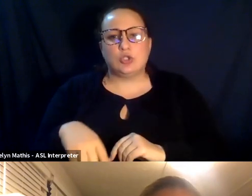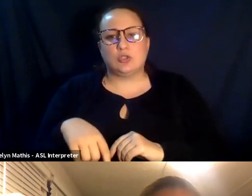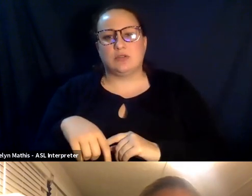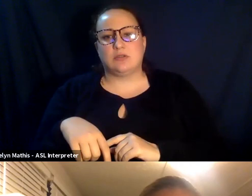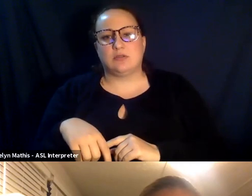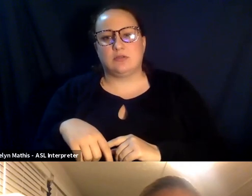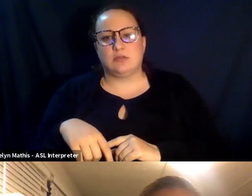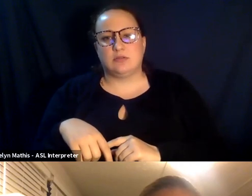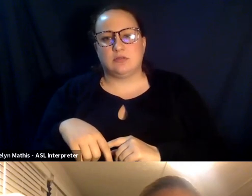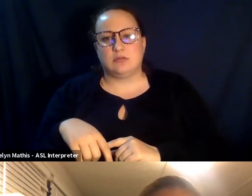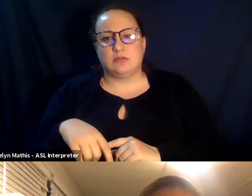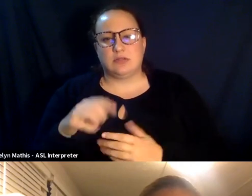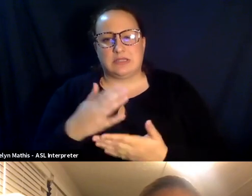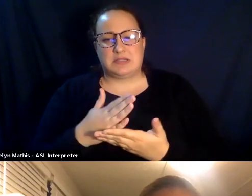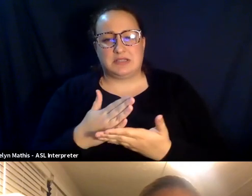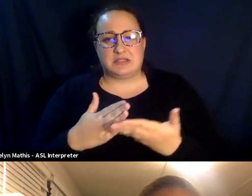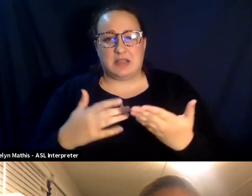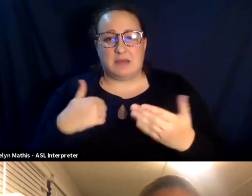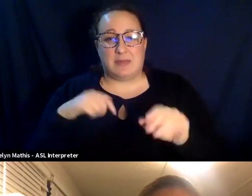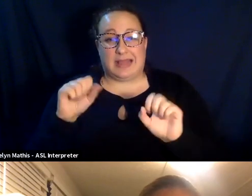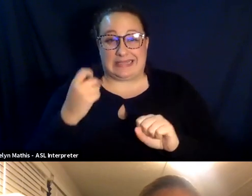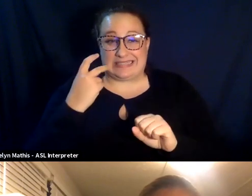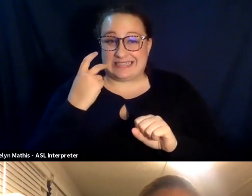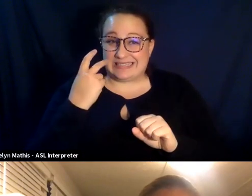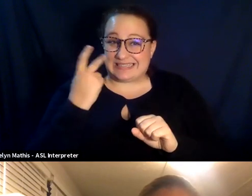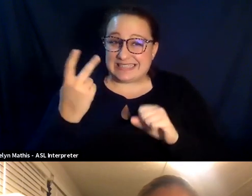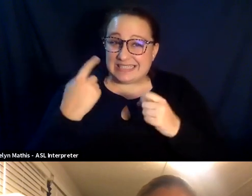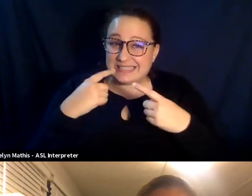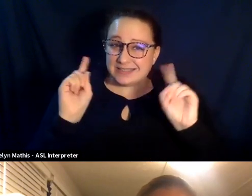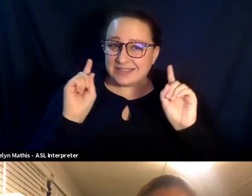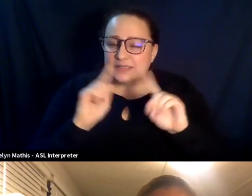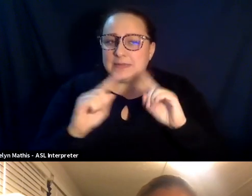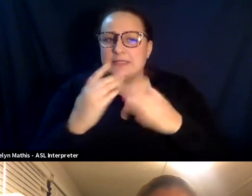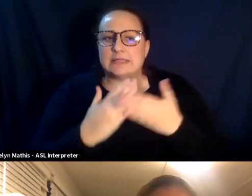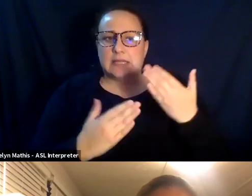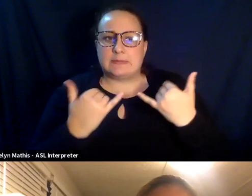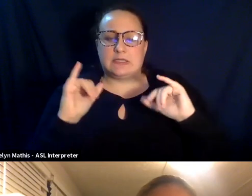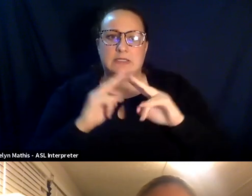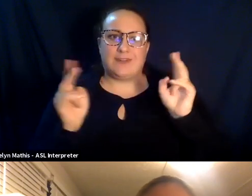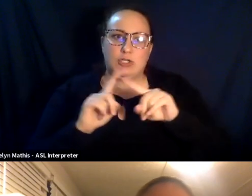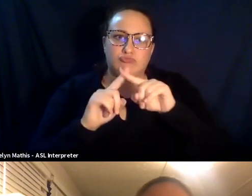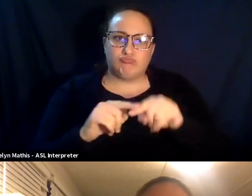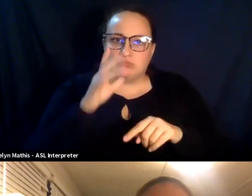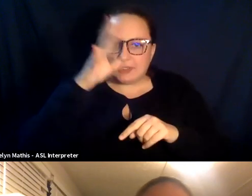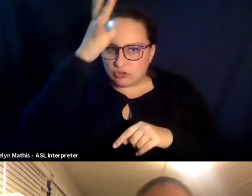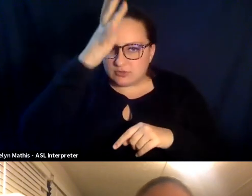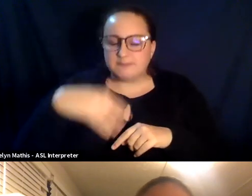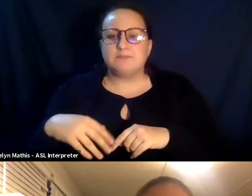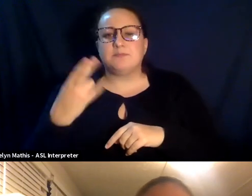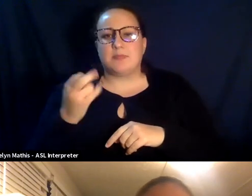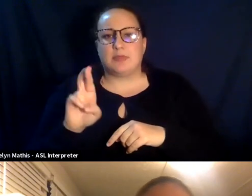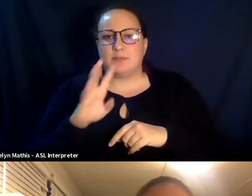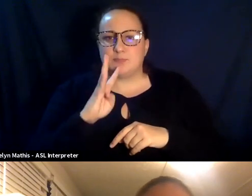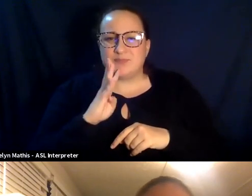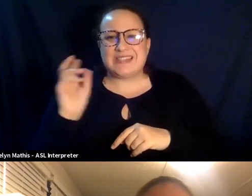which some I can see working, but still very reliant on parents. Yeah, I think